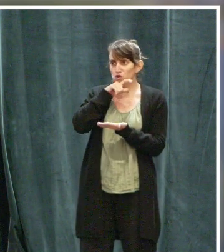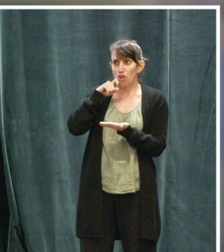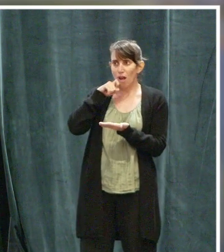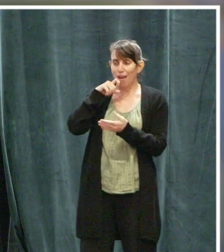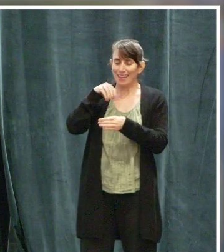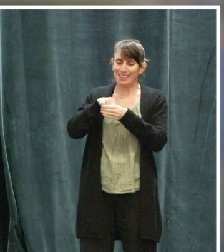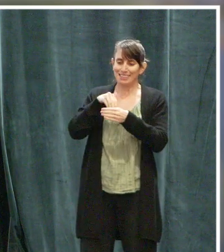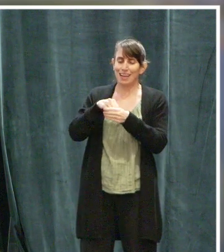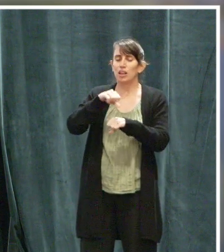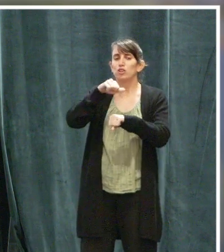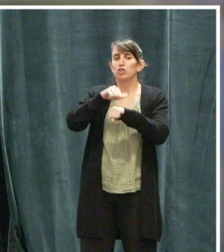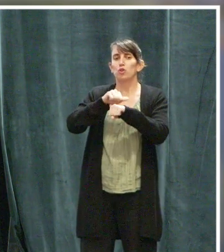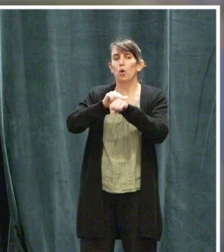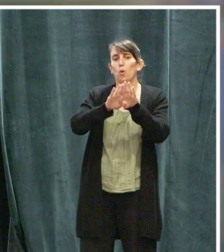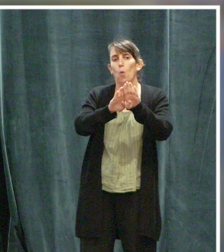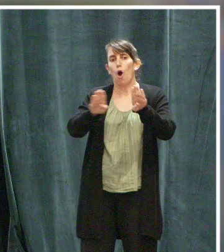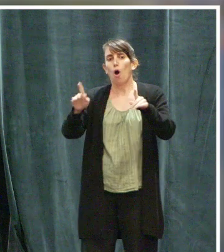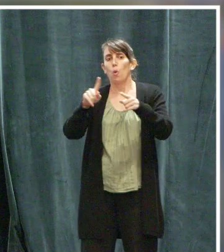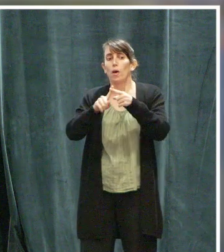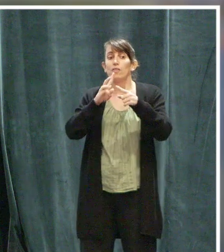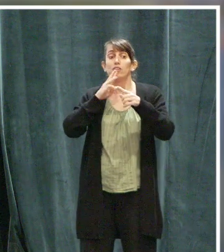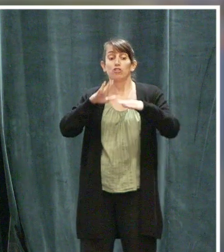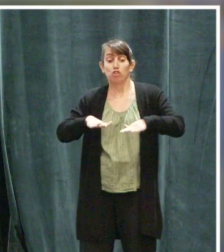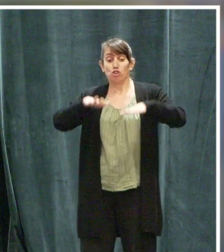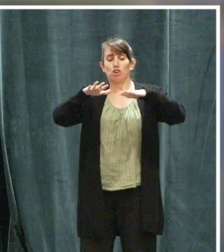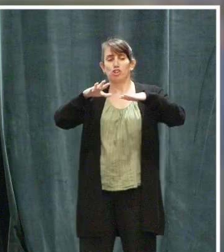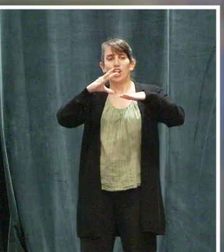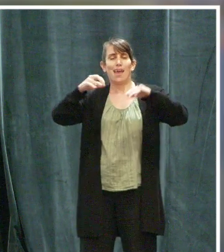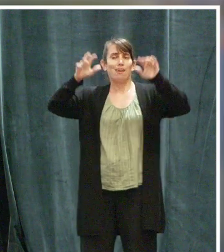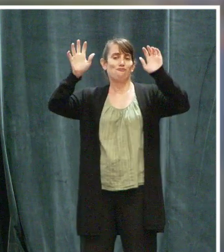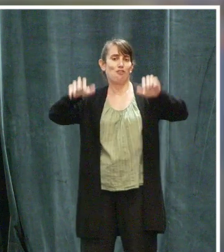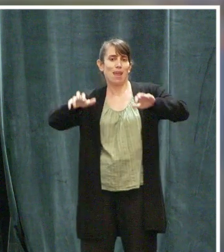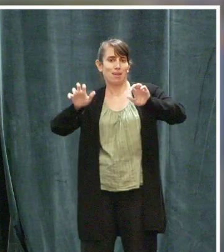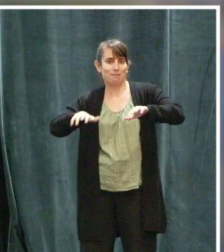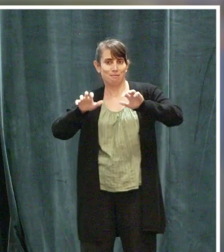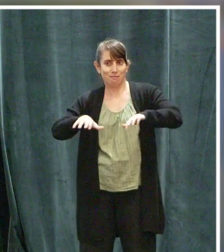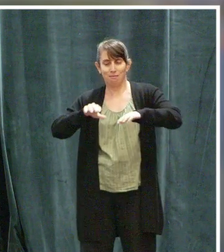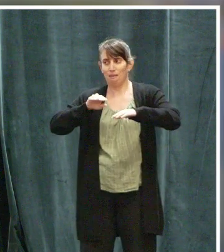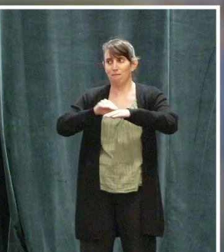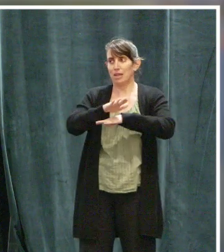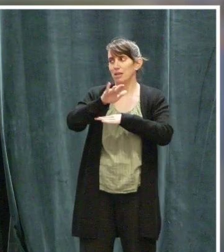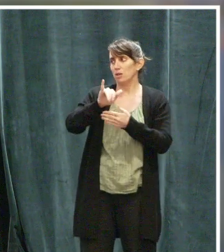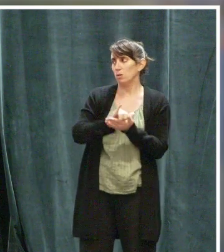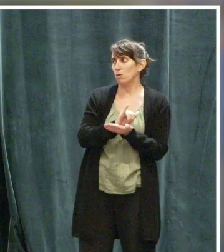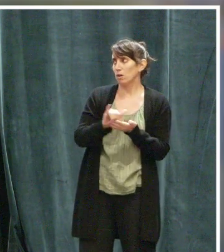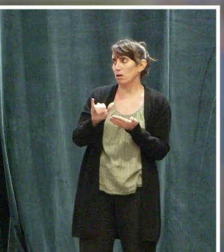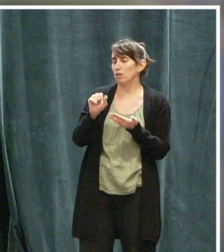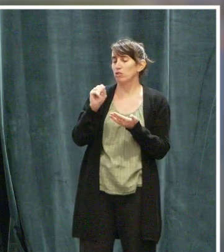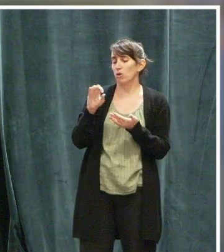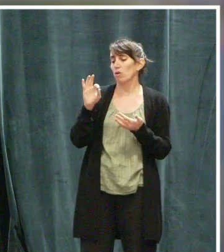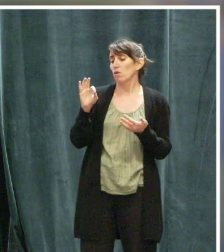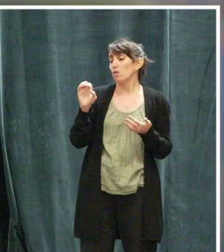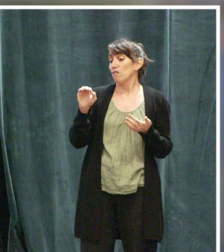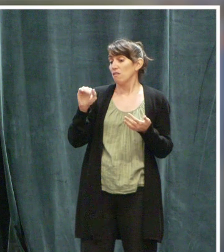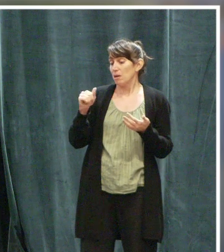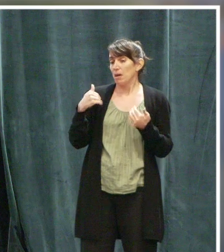storm wall when we have surge and rain affecting New York. So FEMA has some